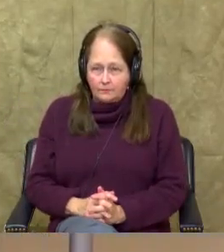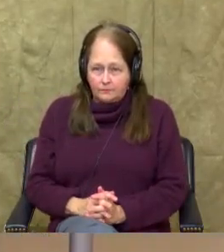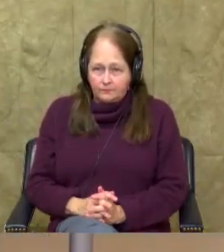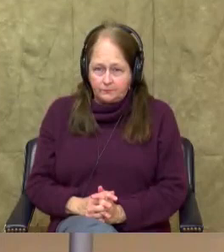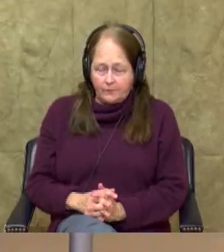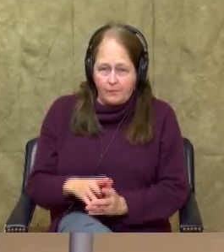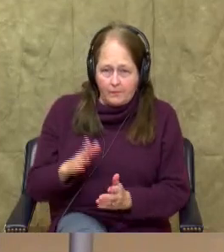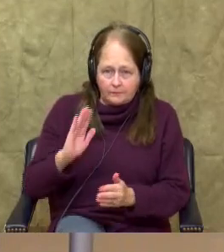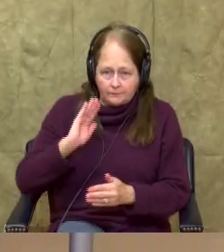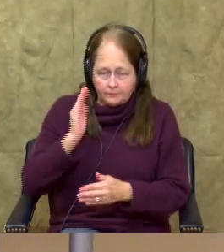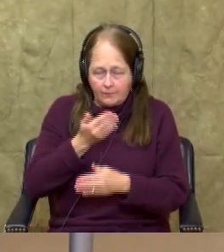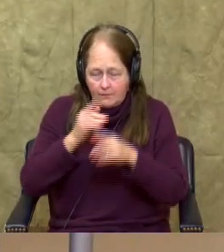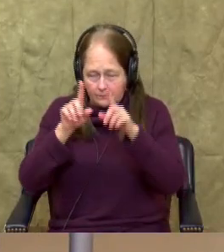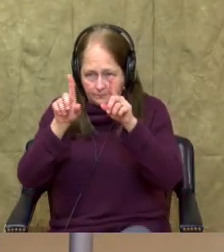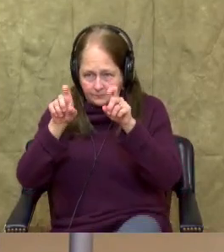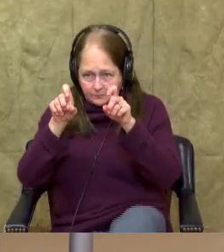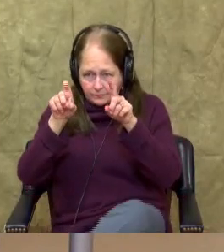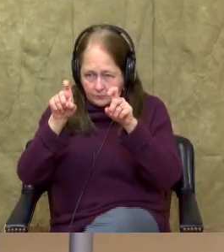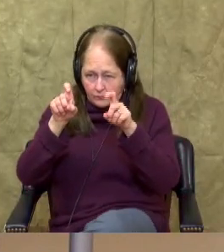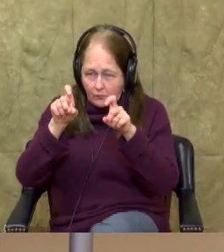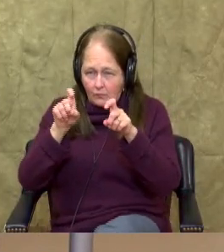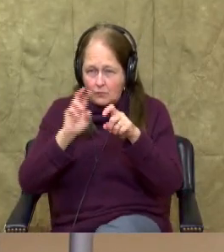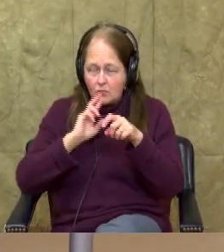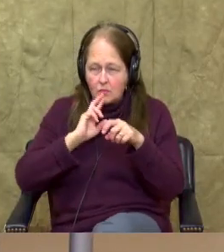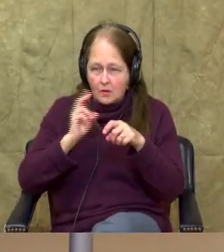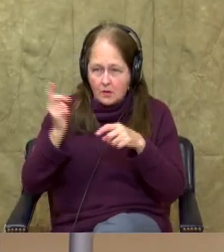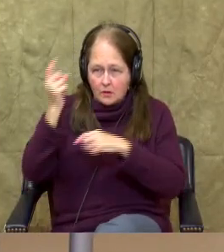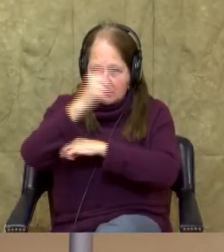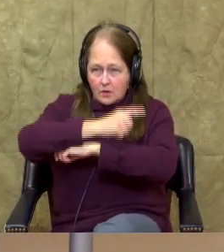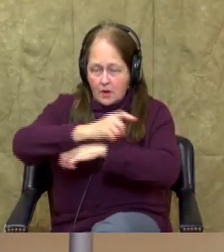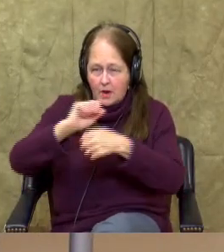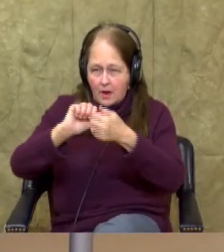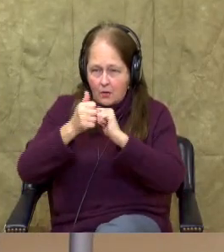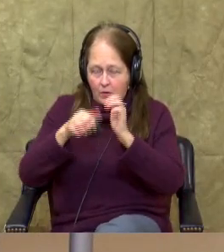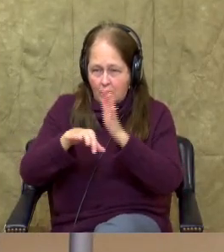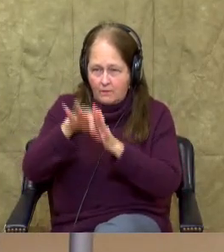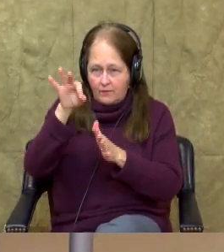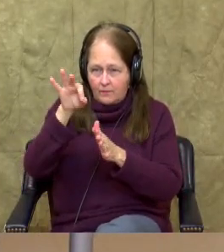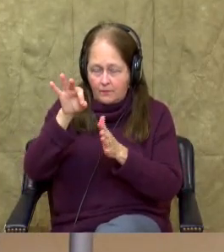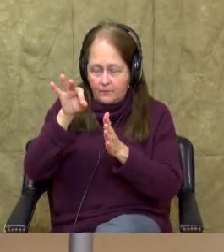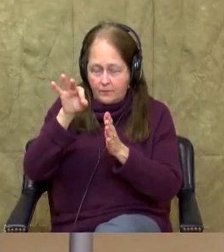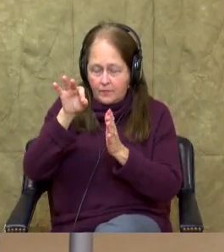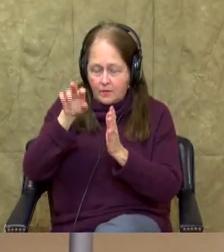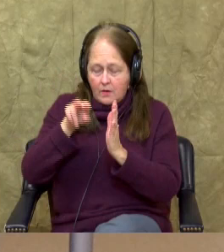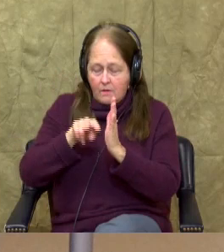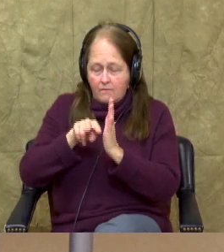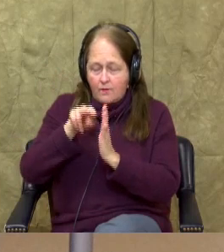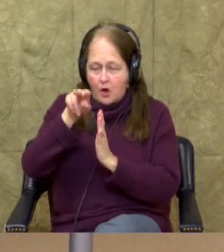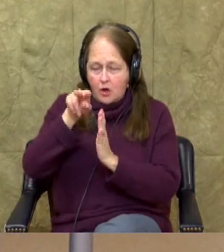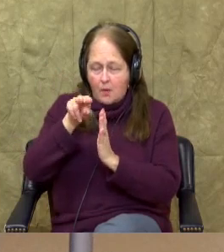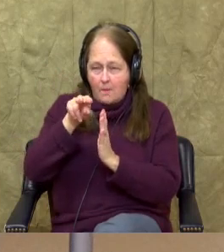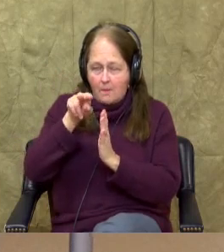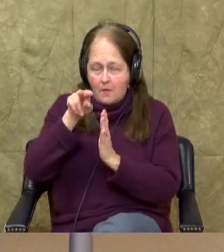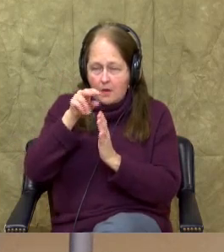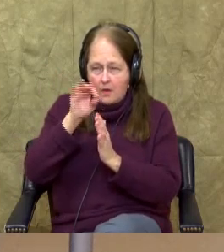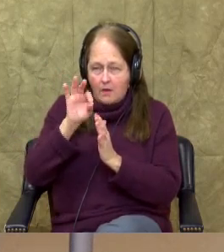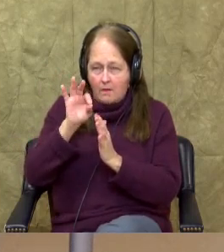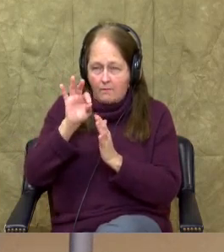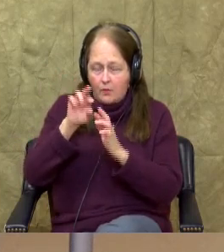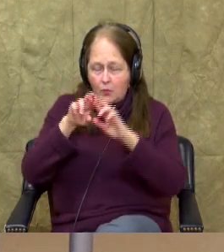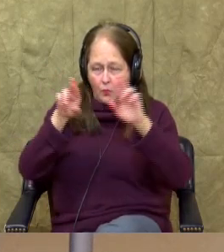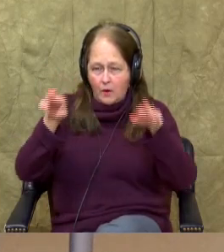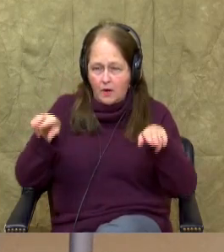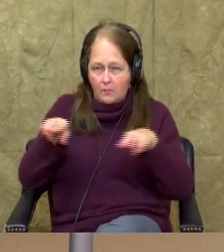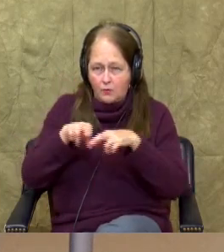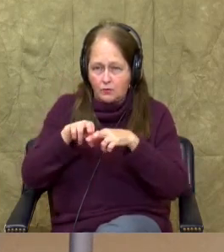Our essential questions today are, how do I find the volume of a rectangular prism by